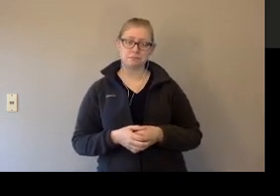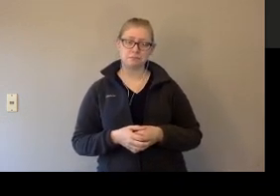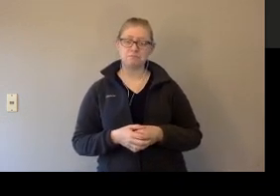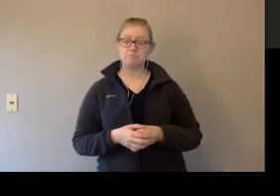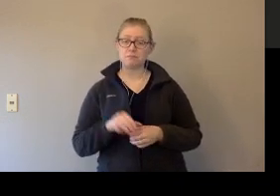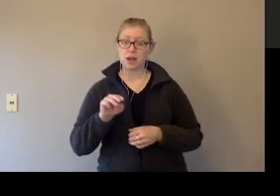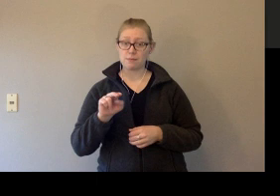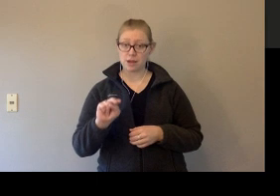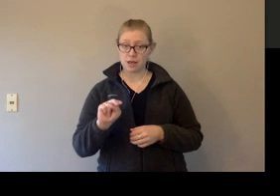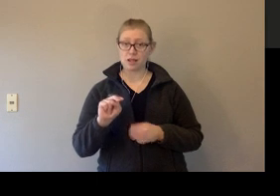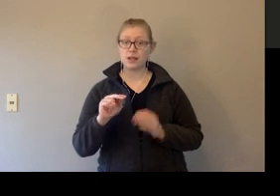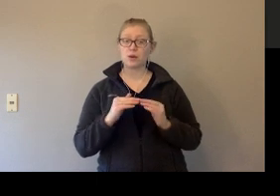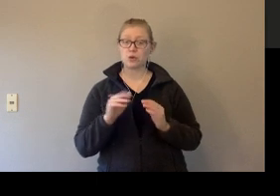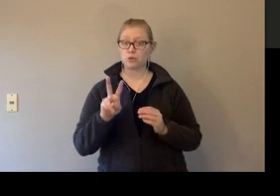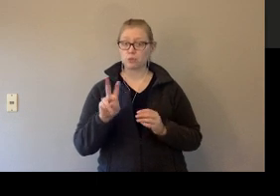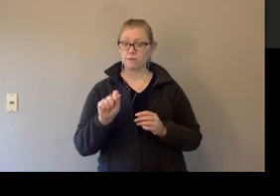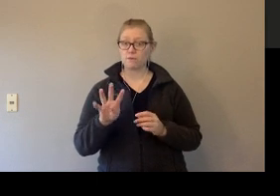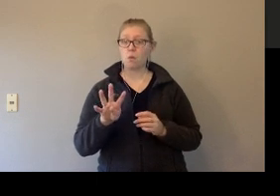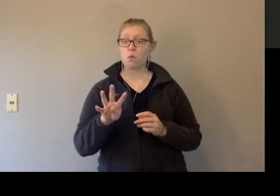equals 2.4